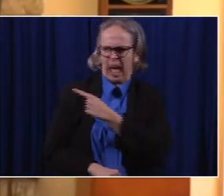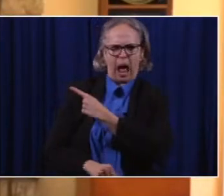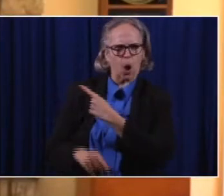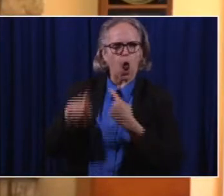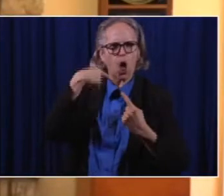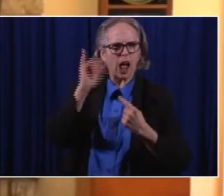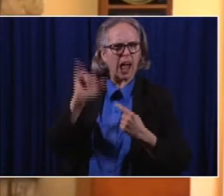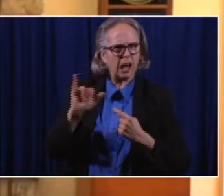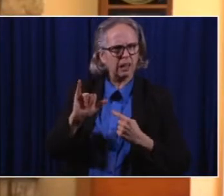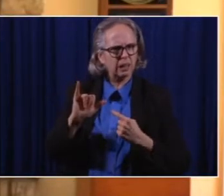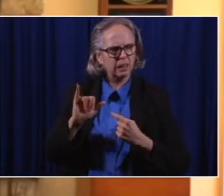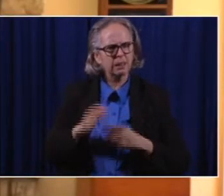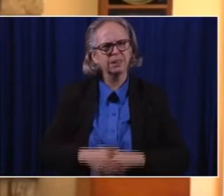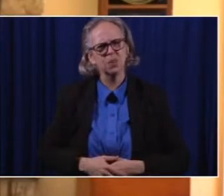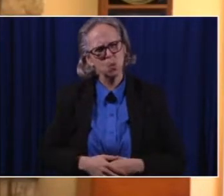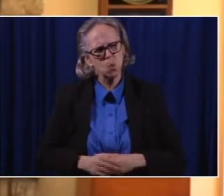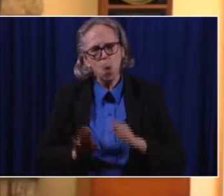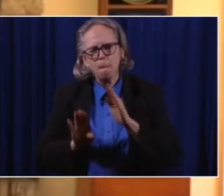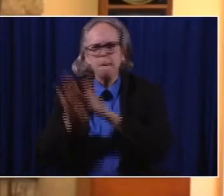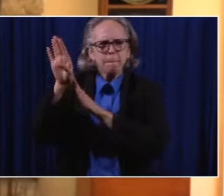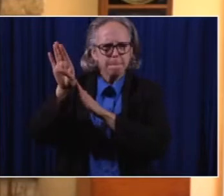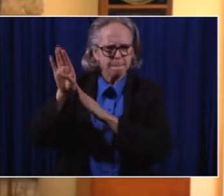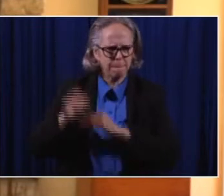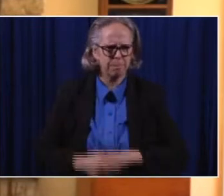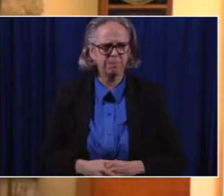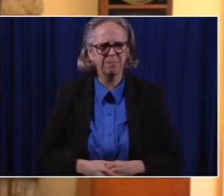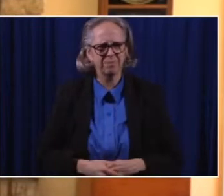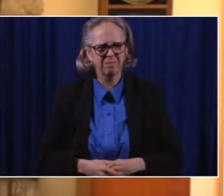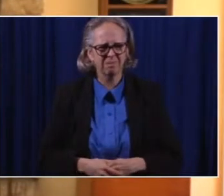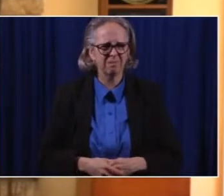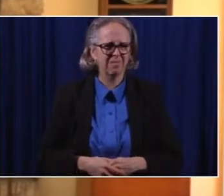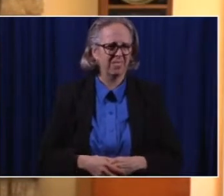those we're seeing for case counts in our hospitals.